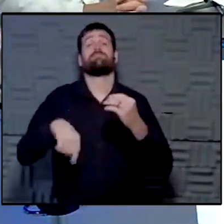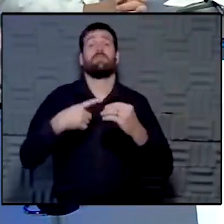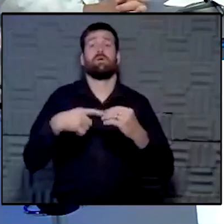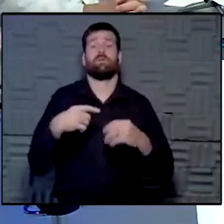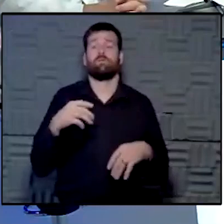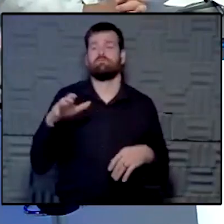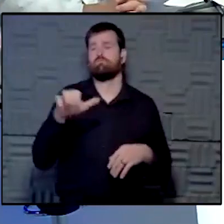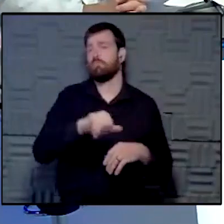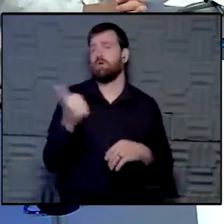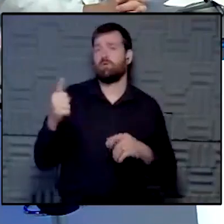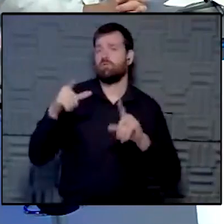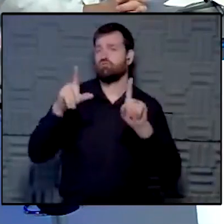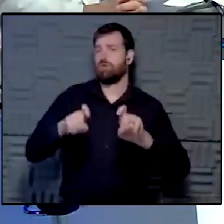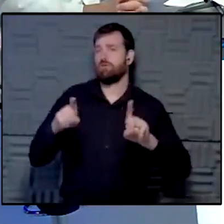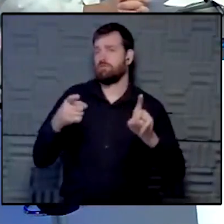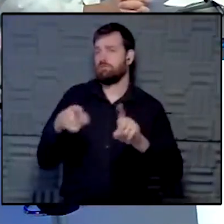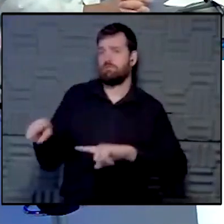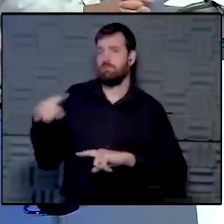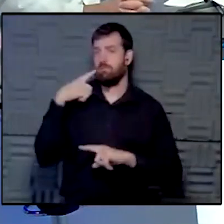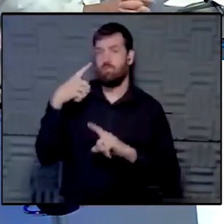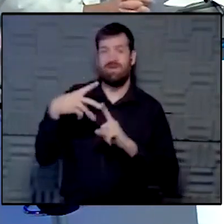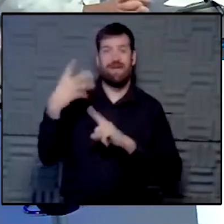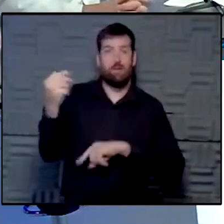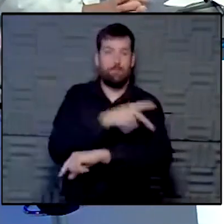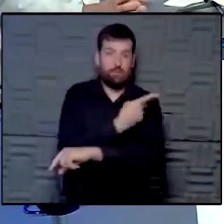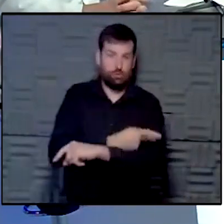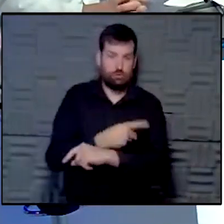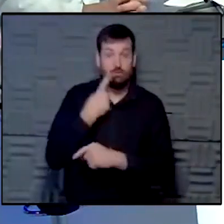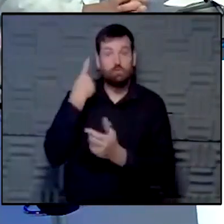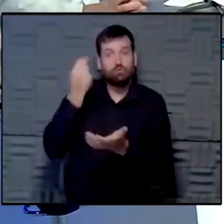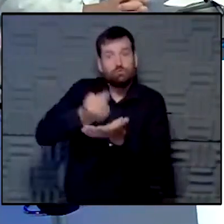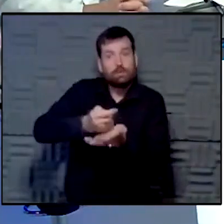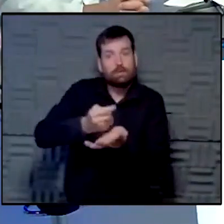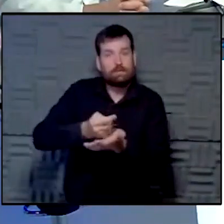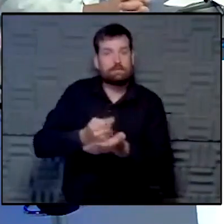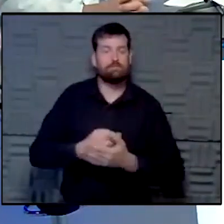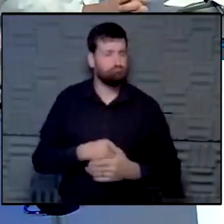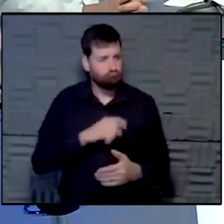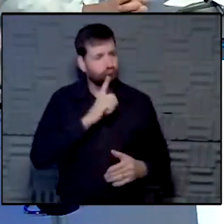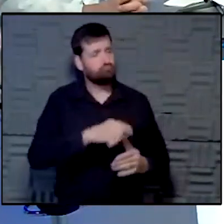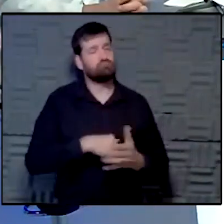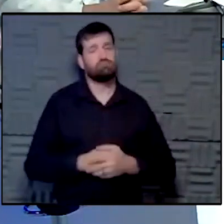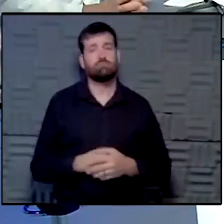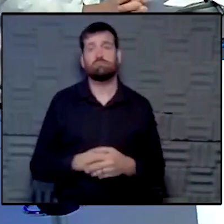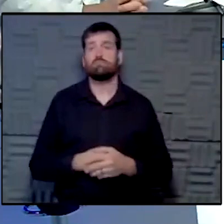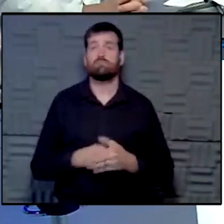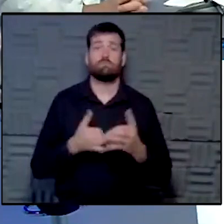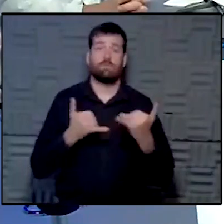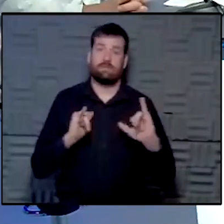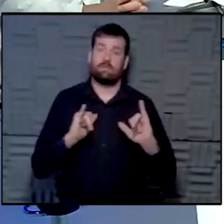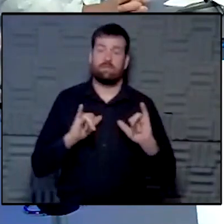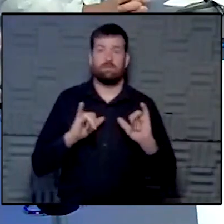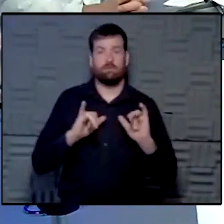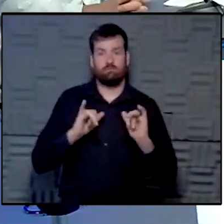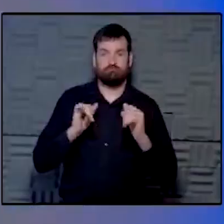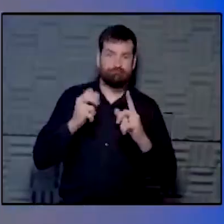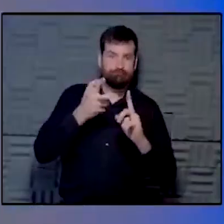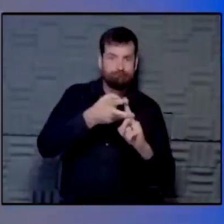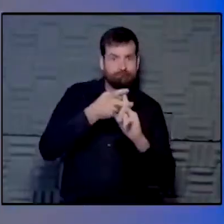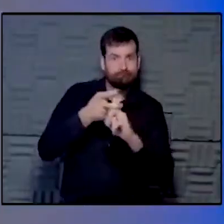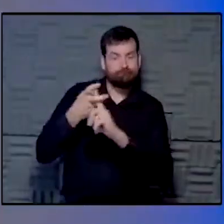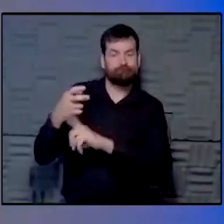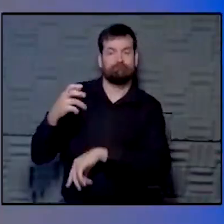about these other trials that are underway for outpatient therapies to help treat COVID-19. Sure. Well, we're still actively enrolling into